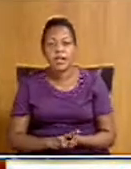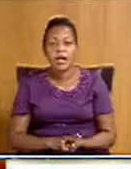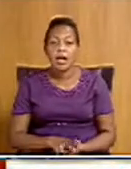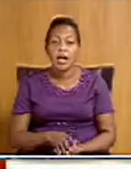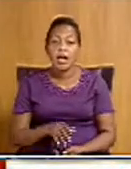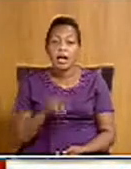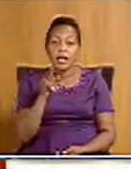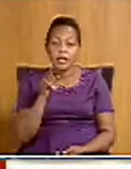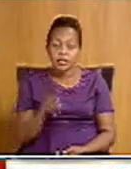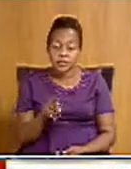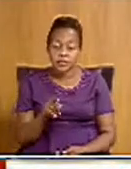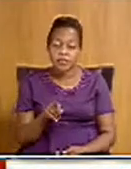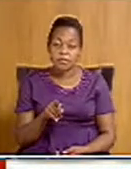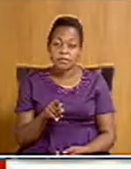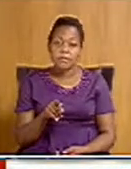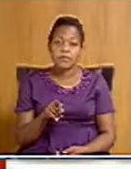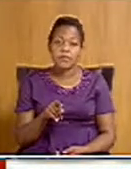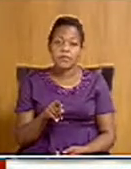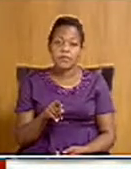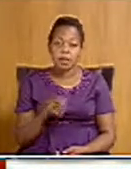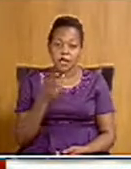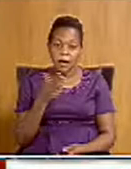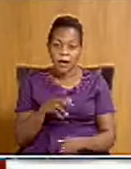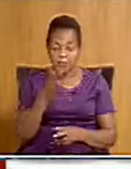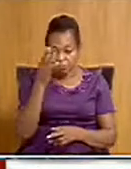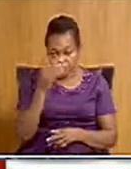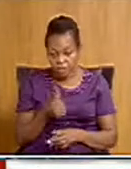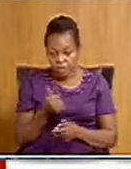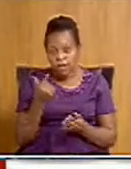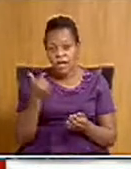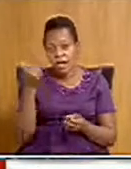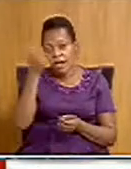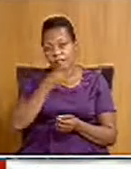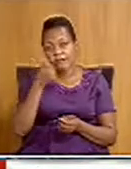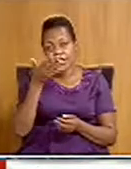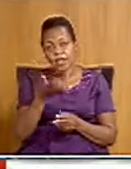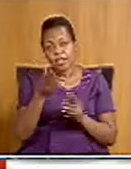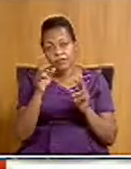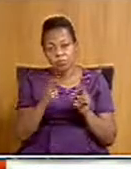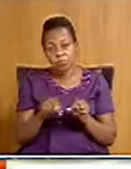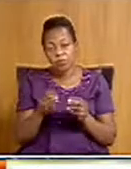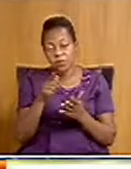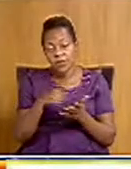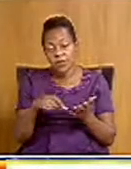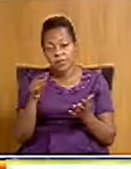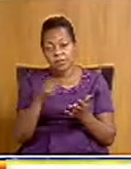partly on account of lacking this center of gravity.